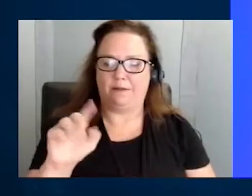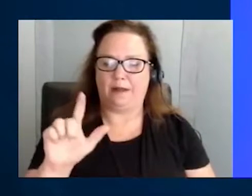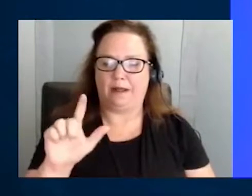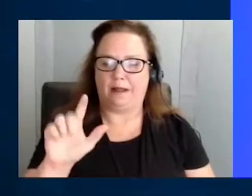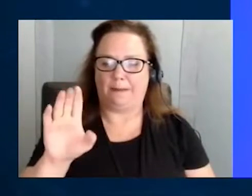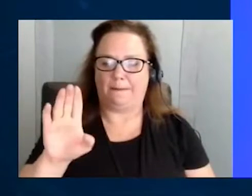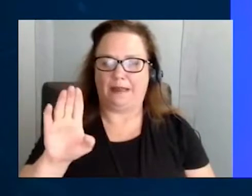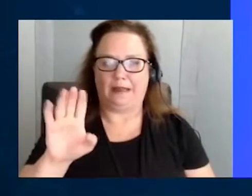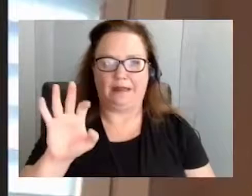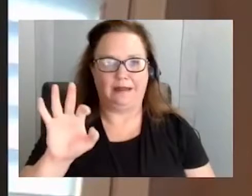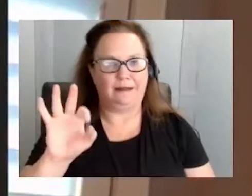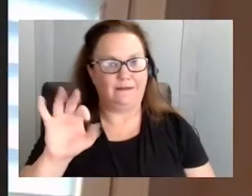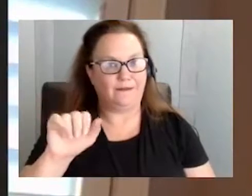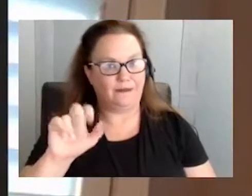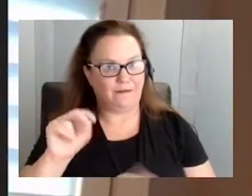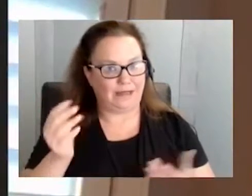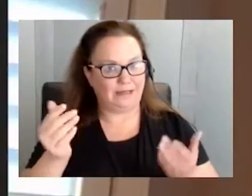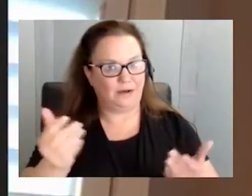getting vaccinated as well?